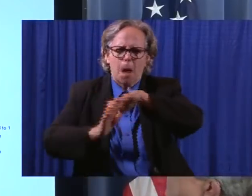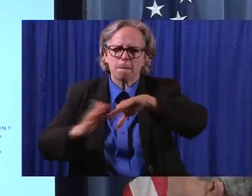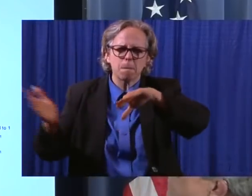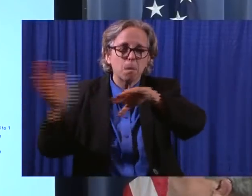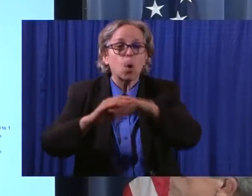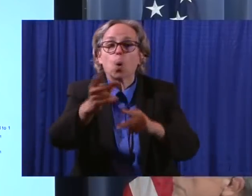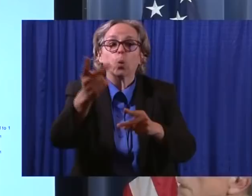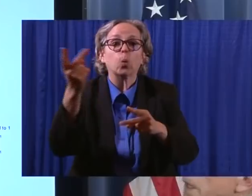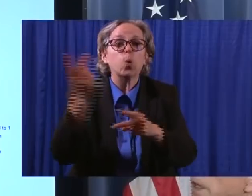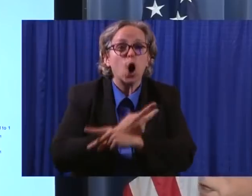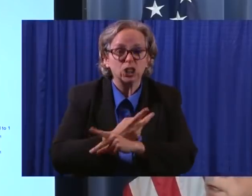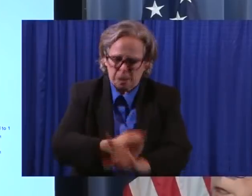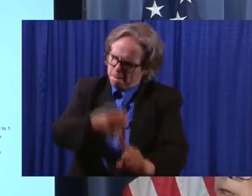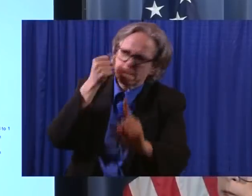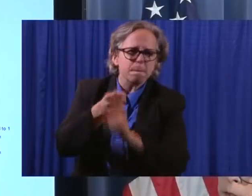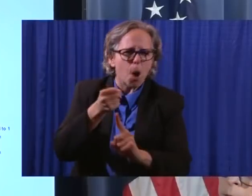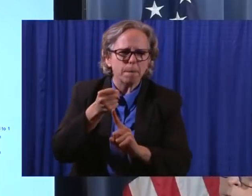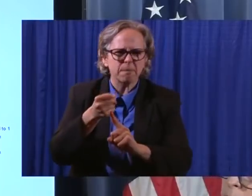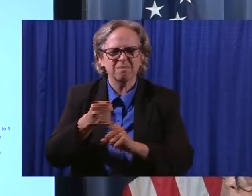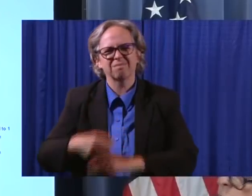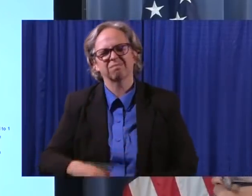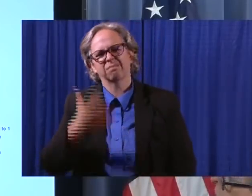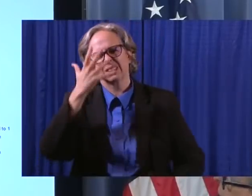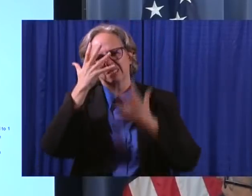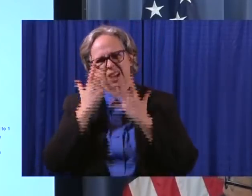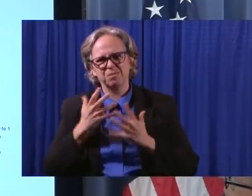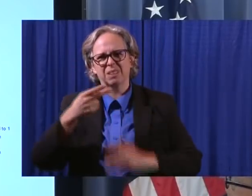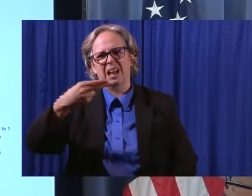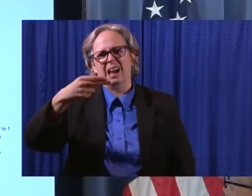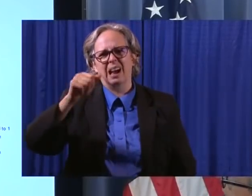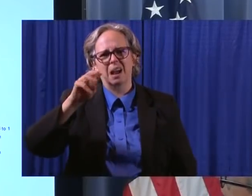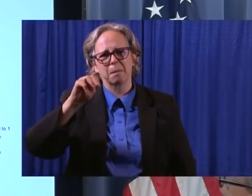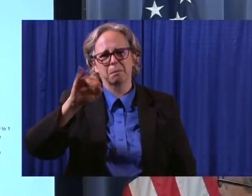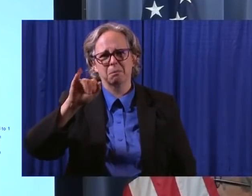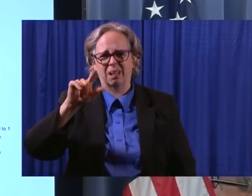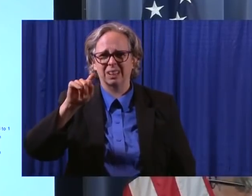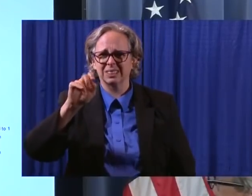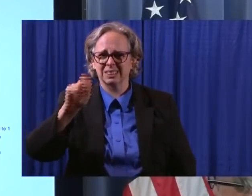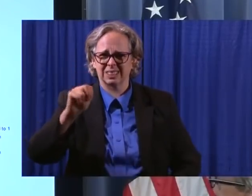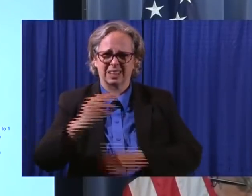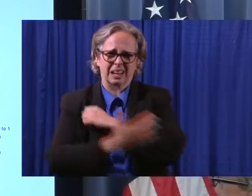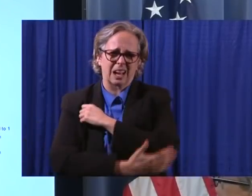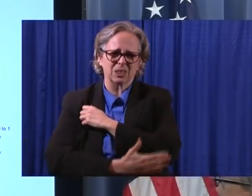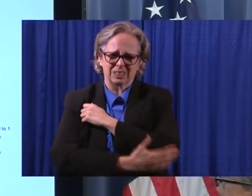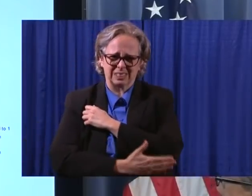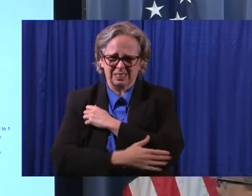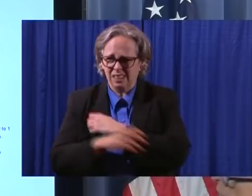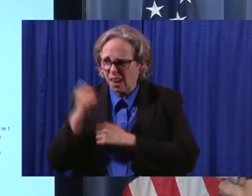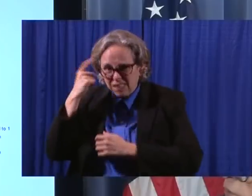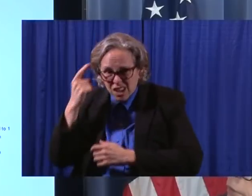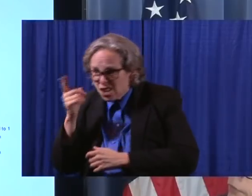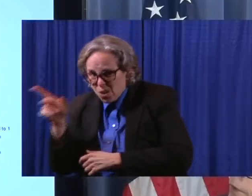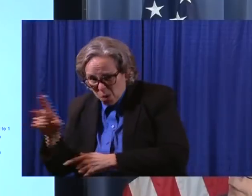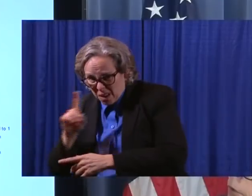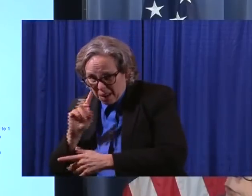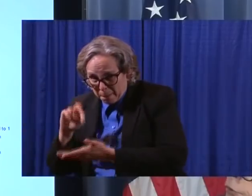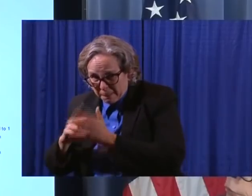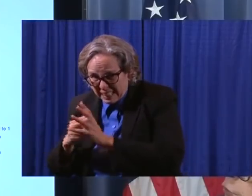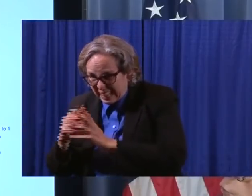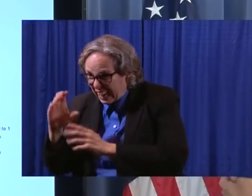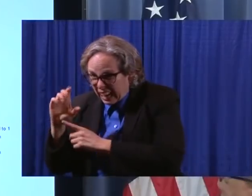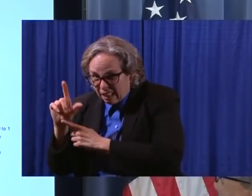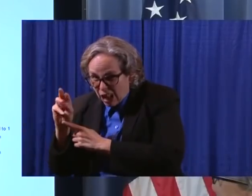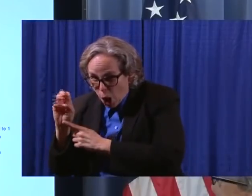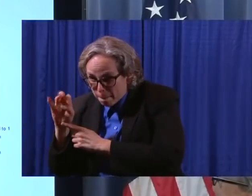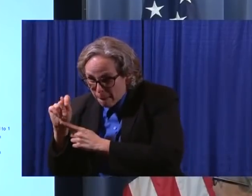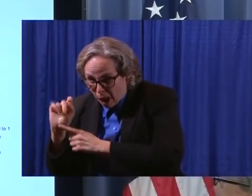well. If I could have the next slide. And you've got also, Doctor, as I'm looking at this, it looks like Claremont County is